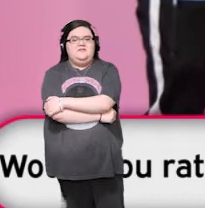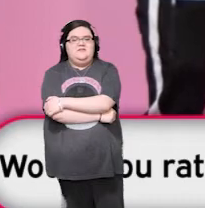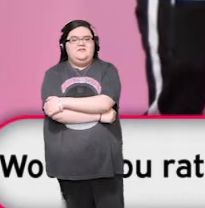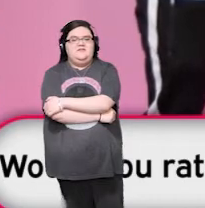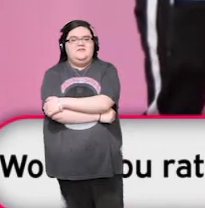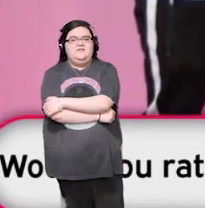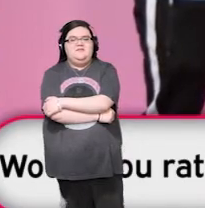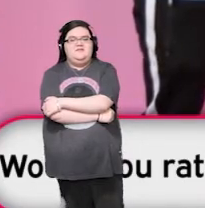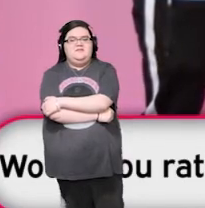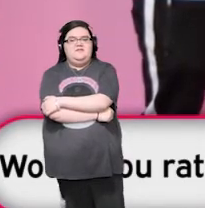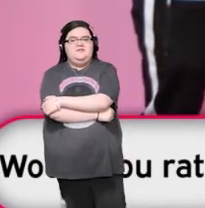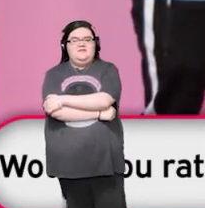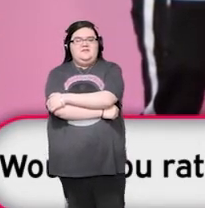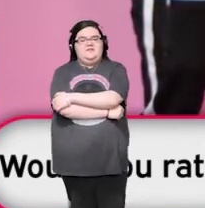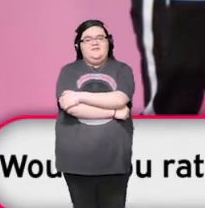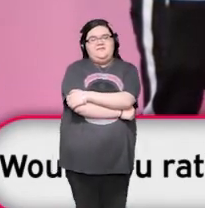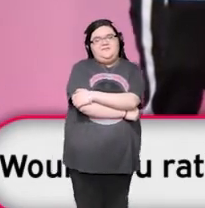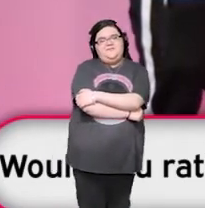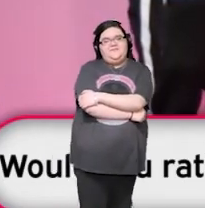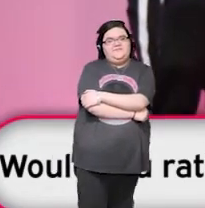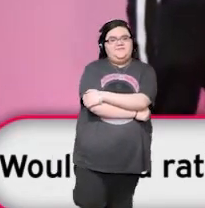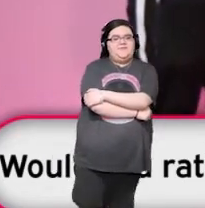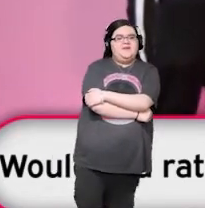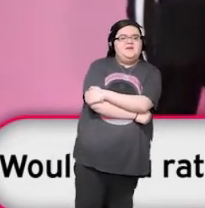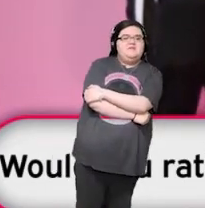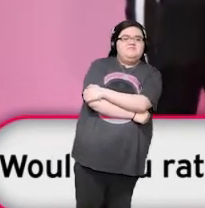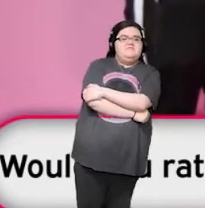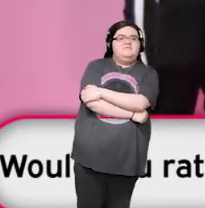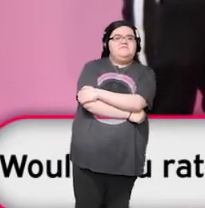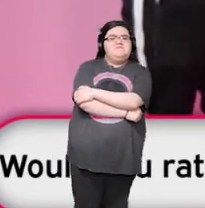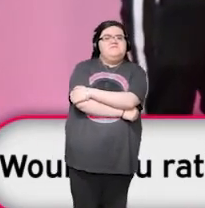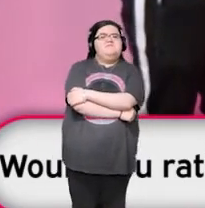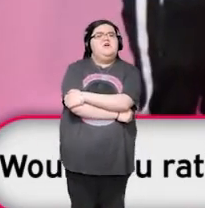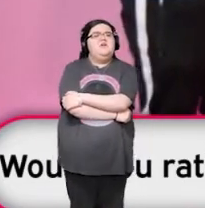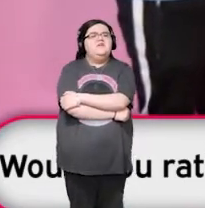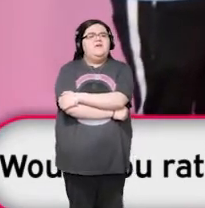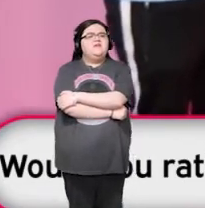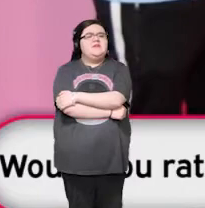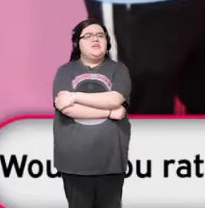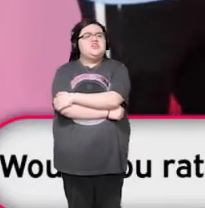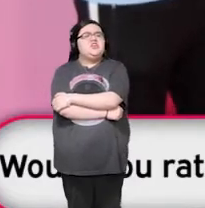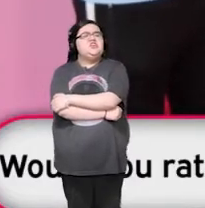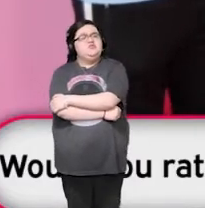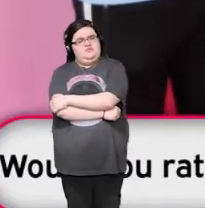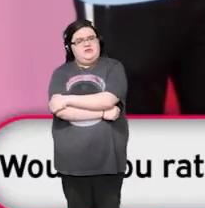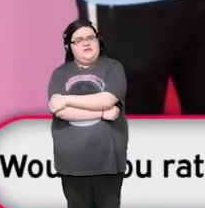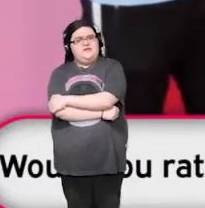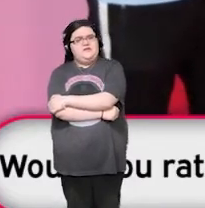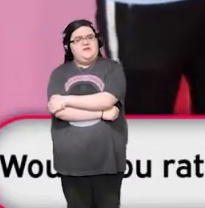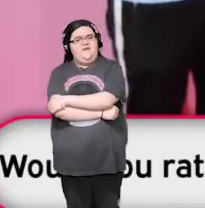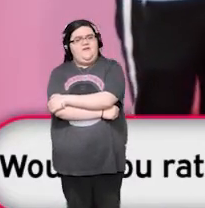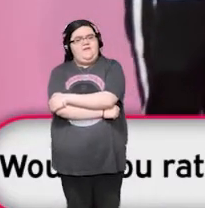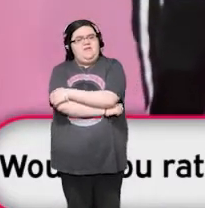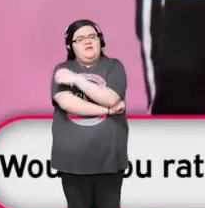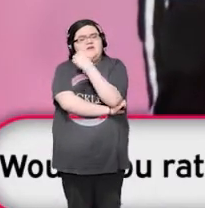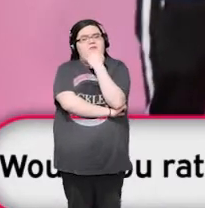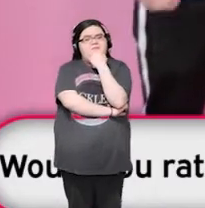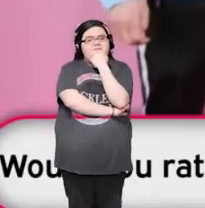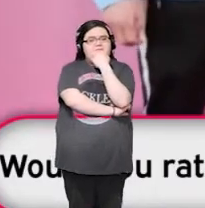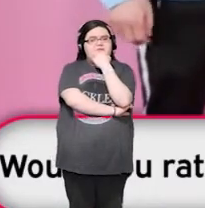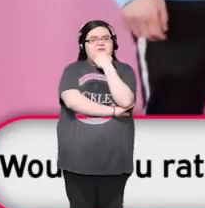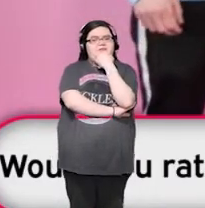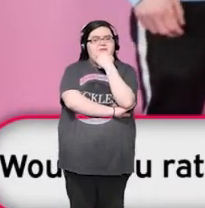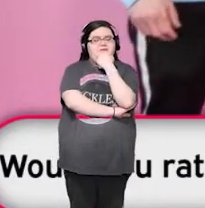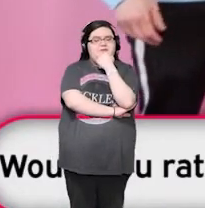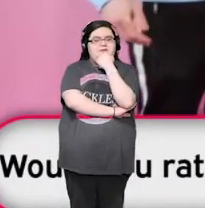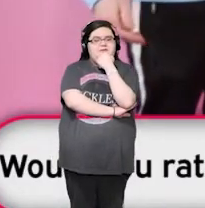could get convicted if you're being accused constantly, falsely accused of murder. No, the record. Or have you buzzed case? No, it's falsely accused. If you've been falsely accused, have you buzzed